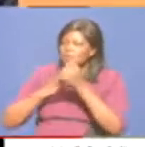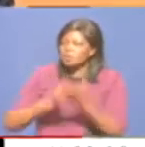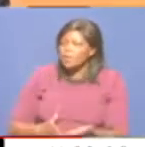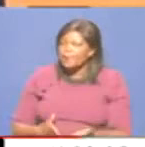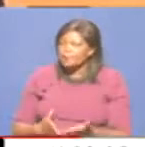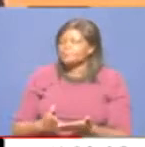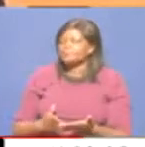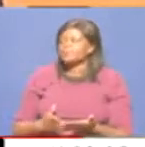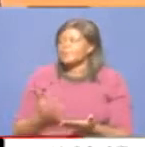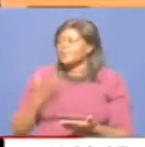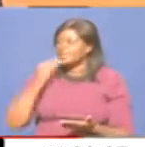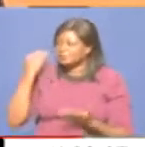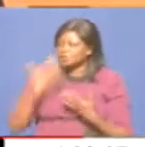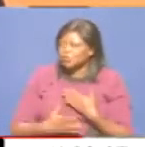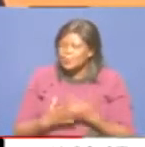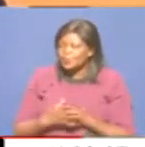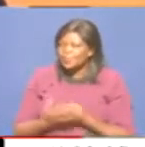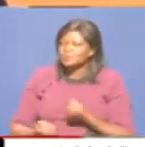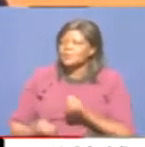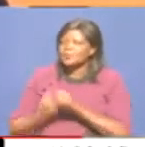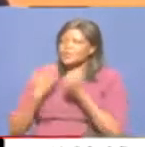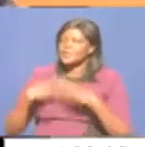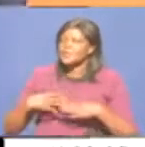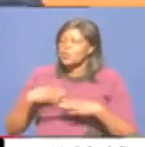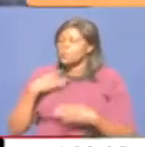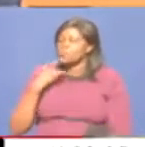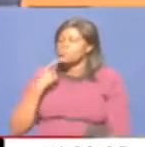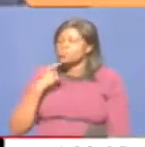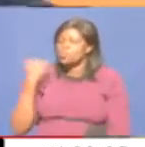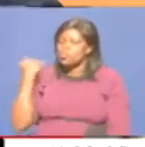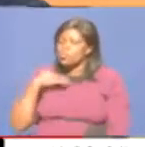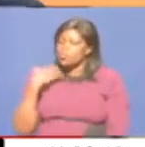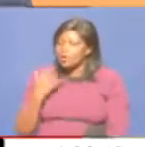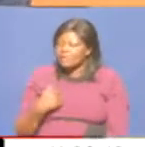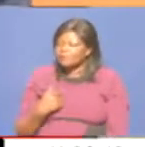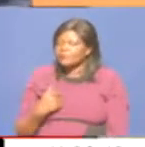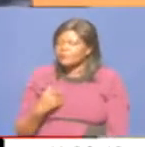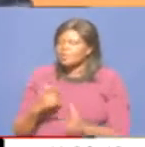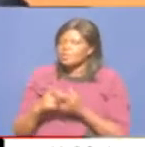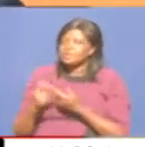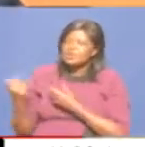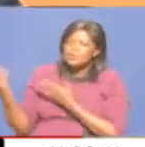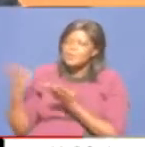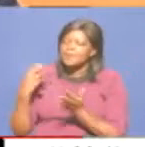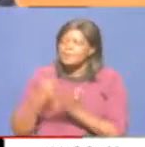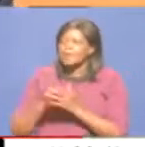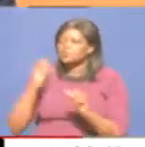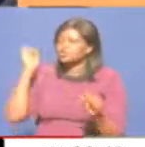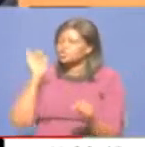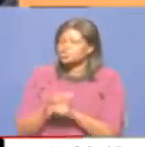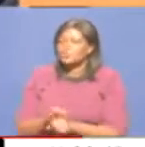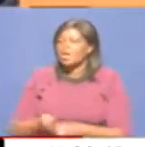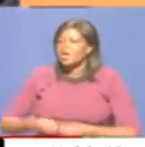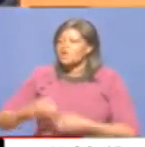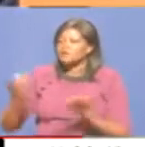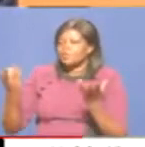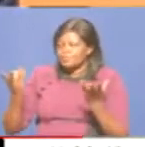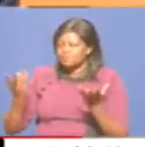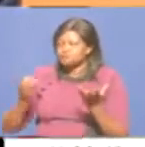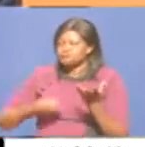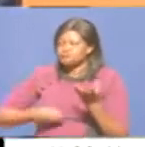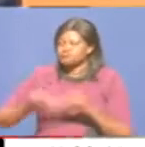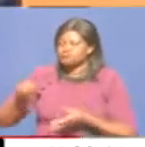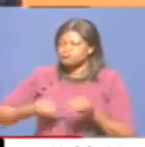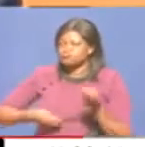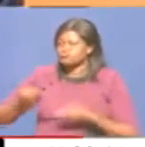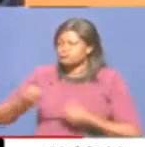glorifying people who steal and they come with a lot of money and give them handout and they